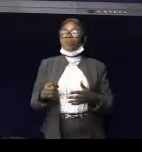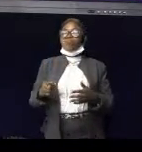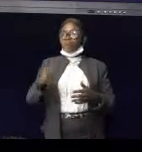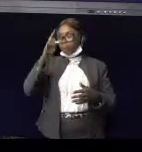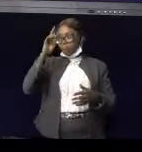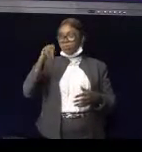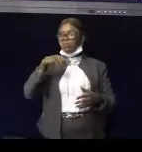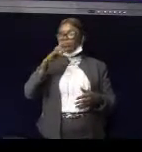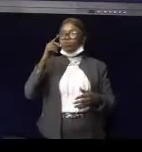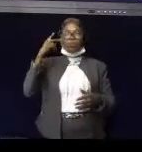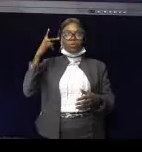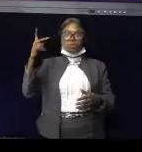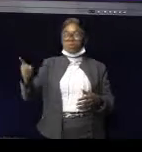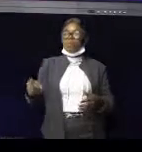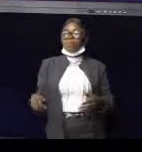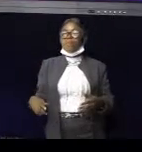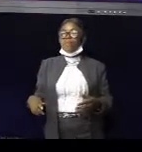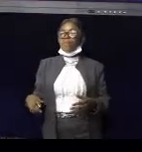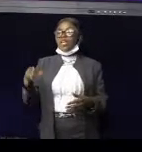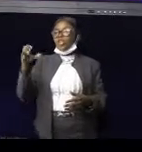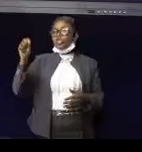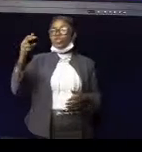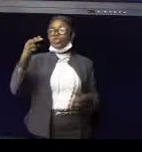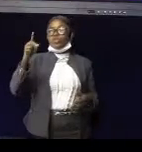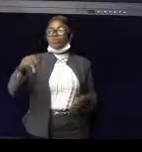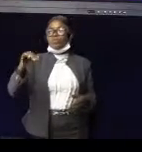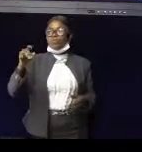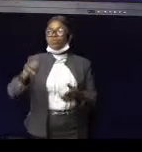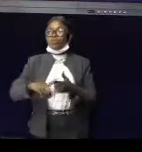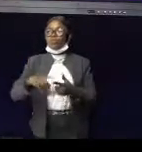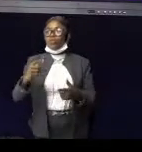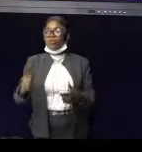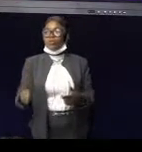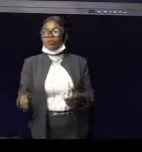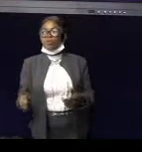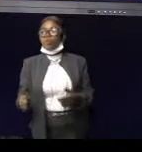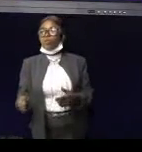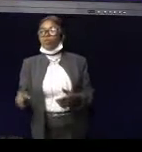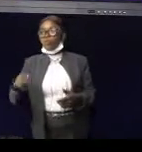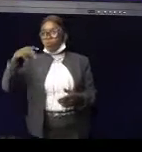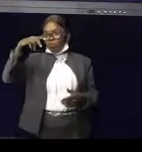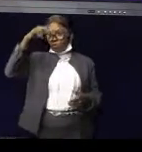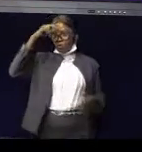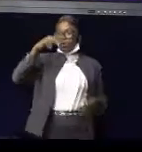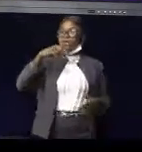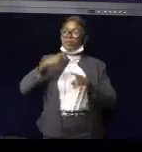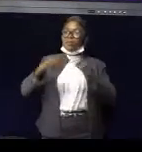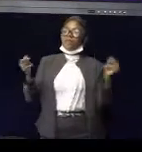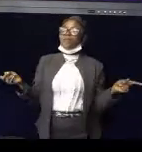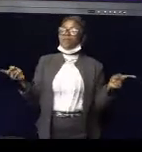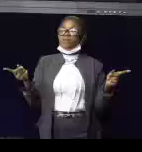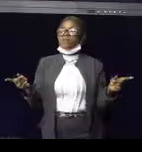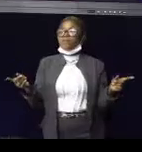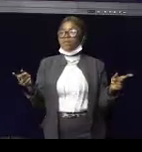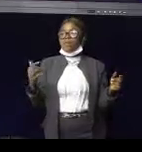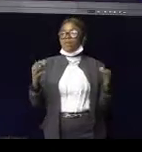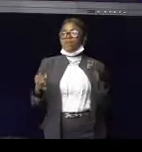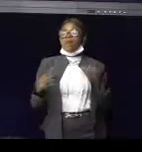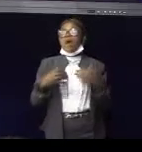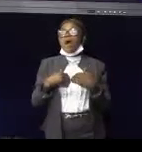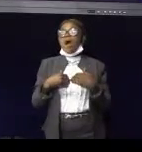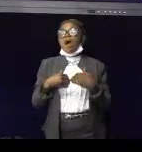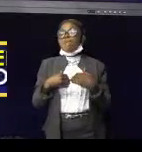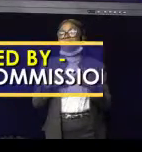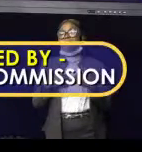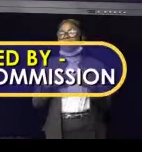sheep. So we are told that the sheep to the goats are 3:1. That is the ratio that combines them. So if we have